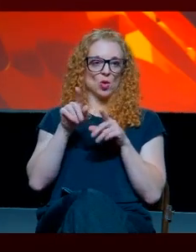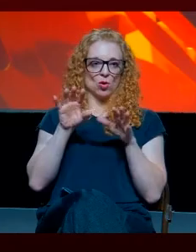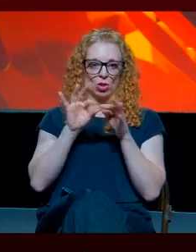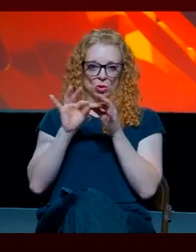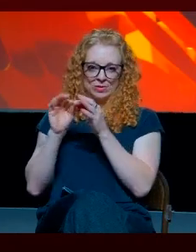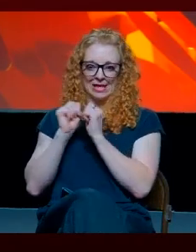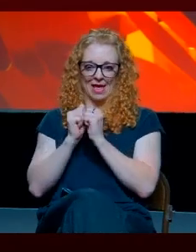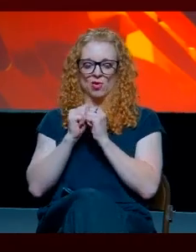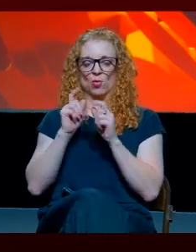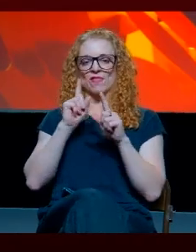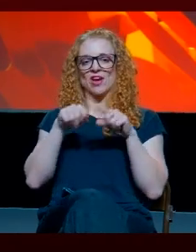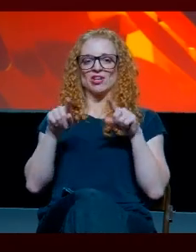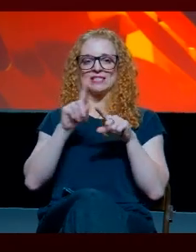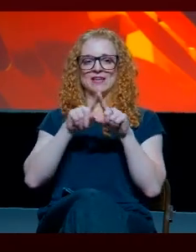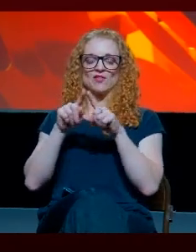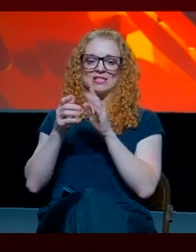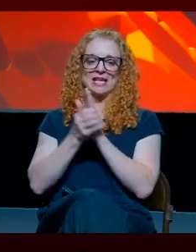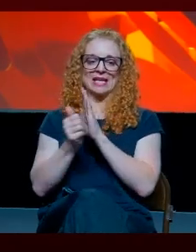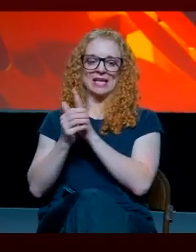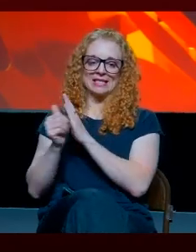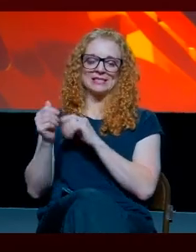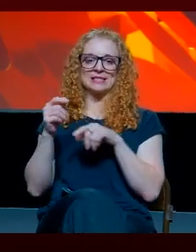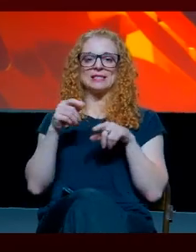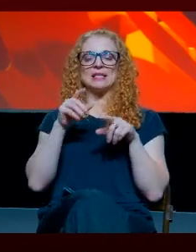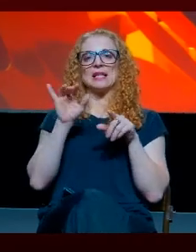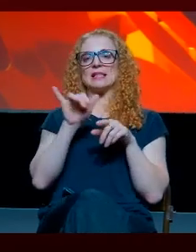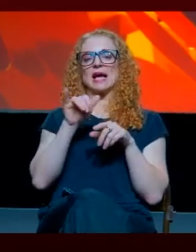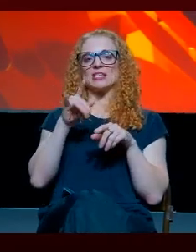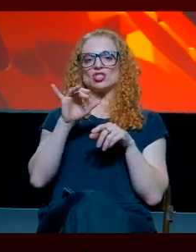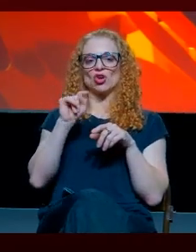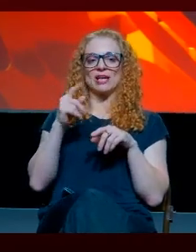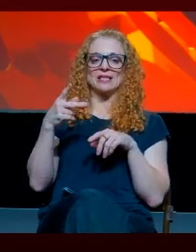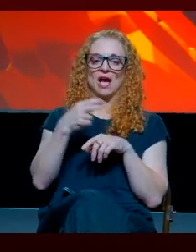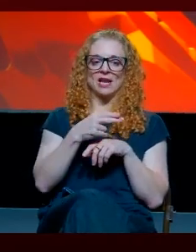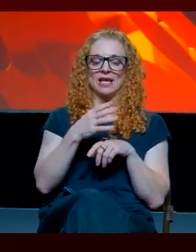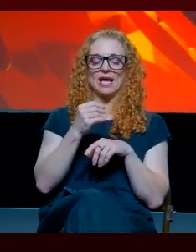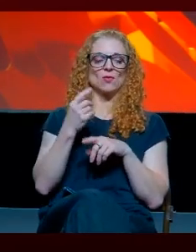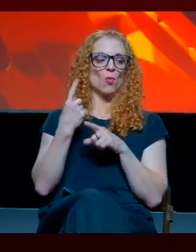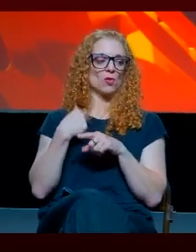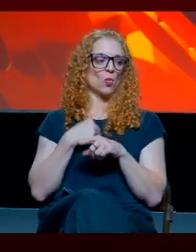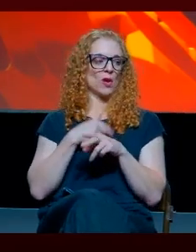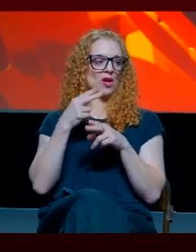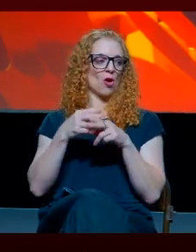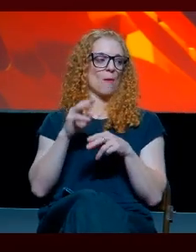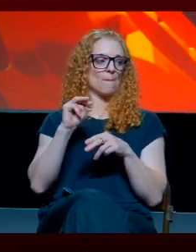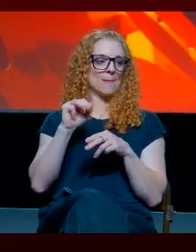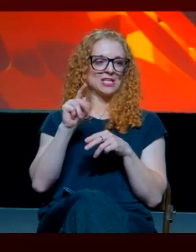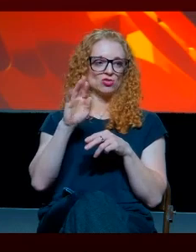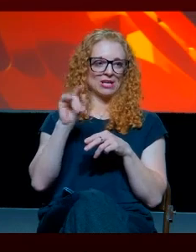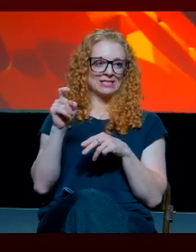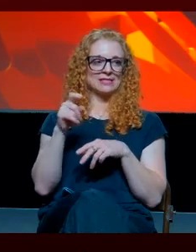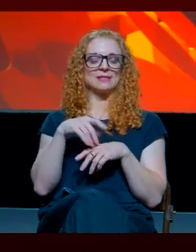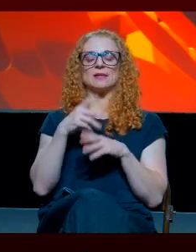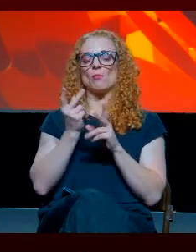with various different techniques, such as circuit cutting, one that we call matrix product.